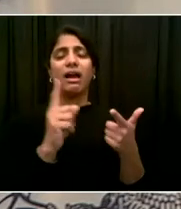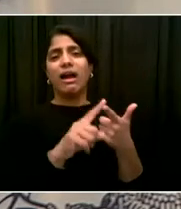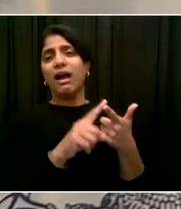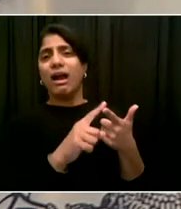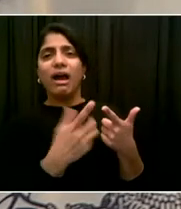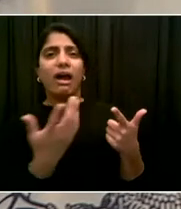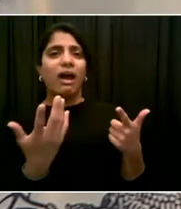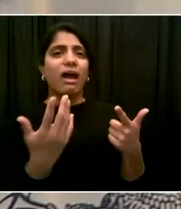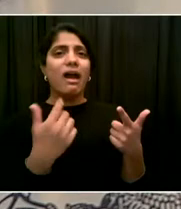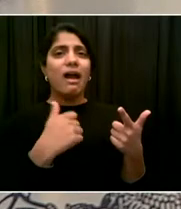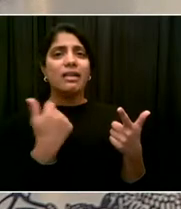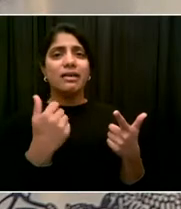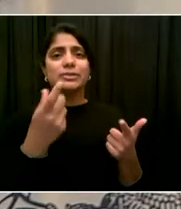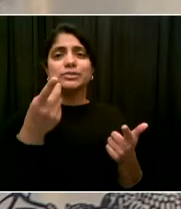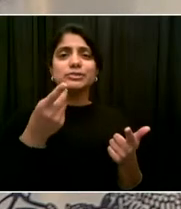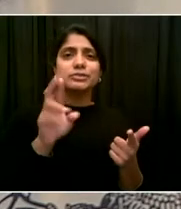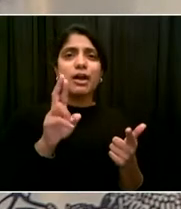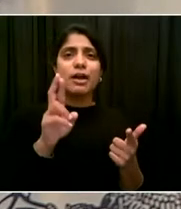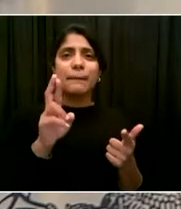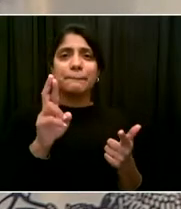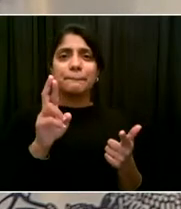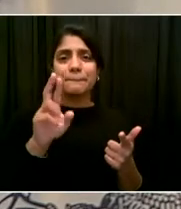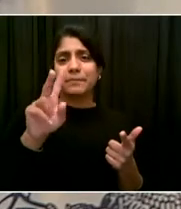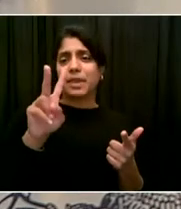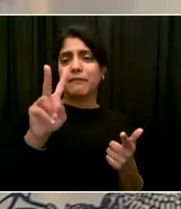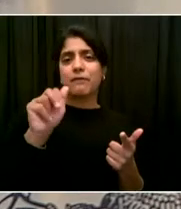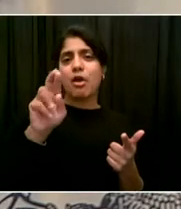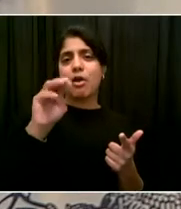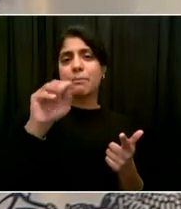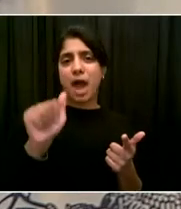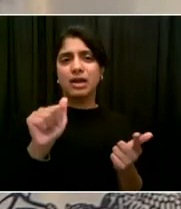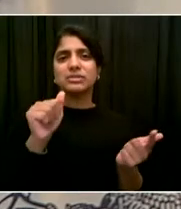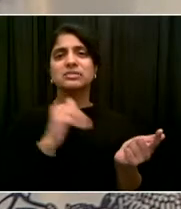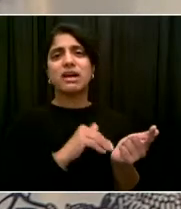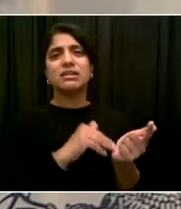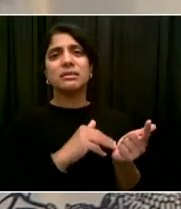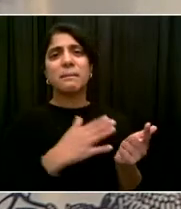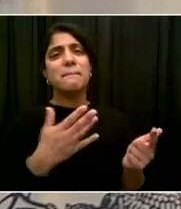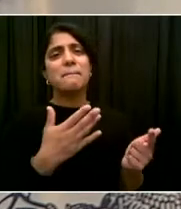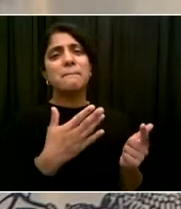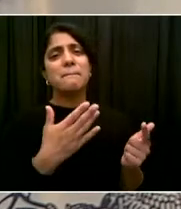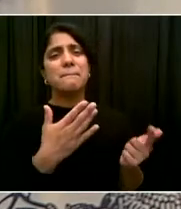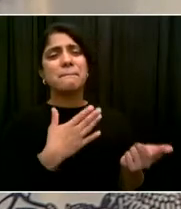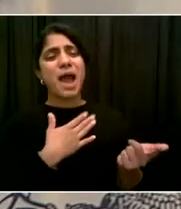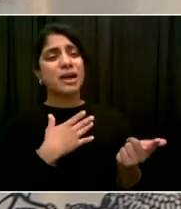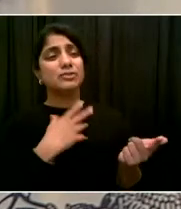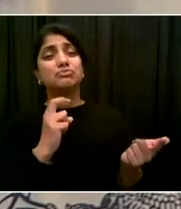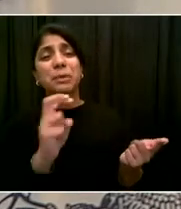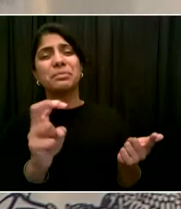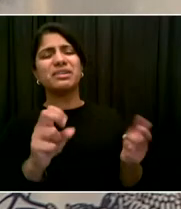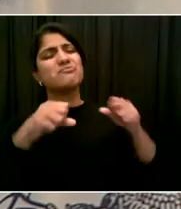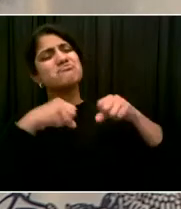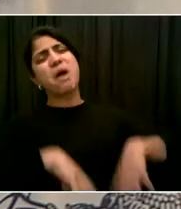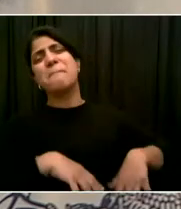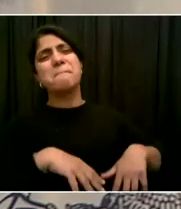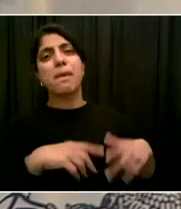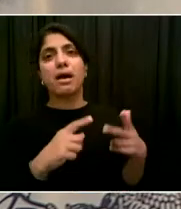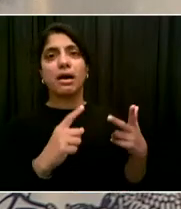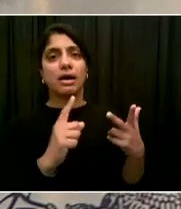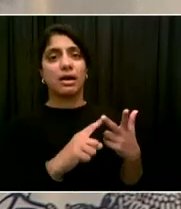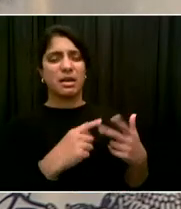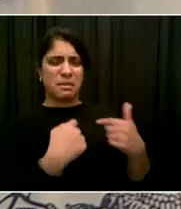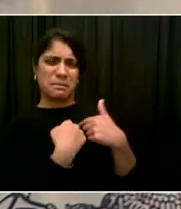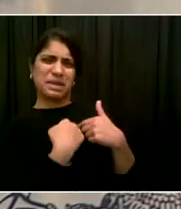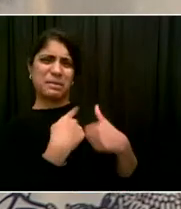have young children who cannot be vaccinated or high-risk relatives. Are you advising people not to travel out of town for Christmas? I'll turn